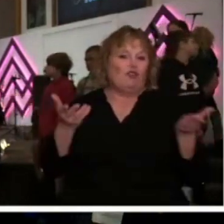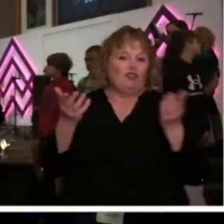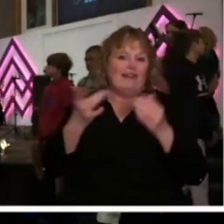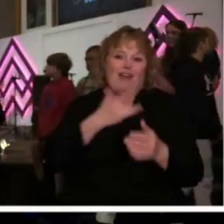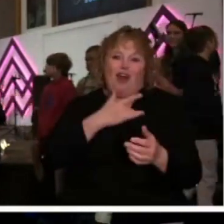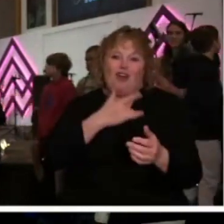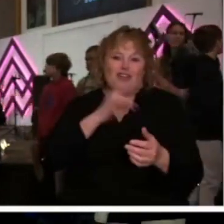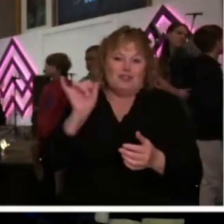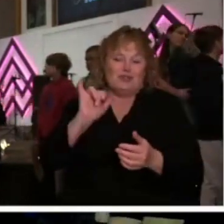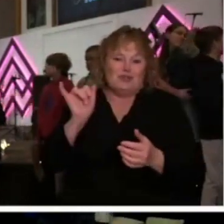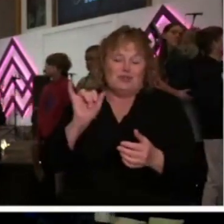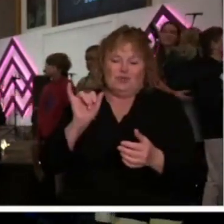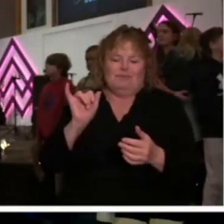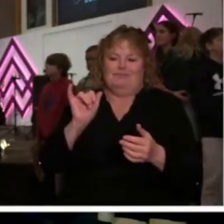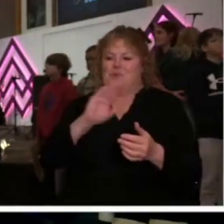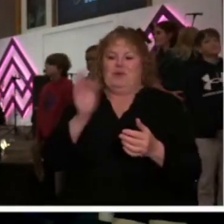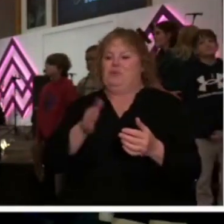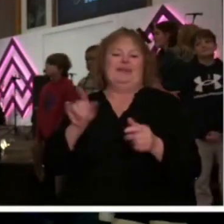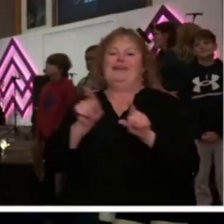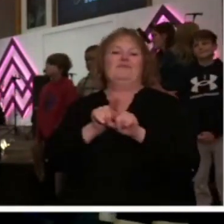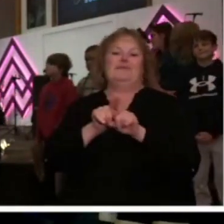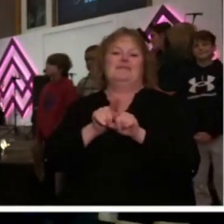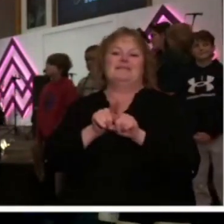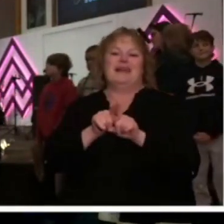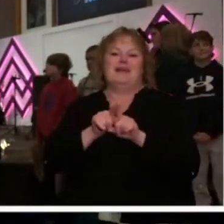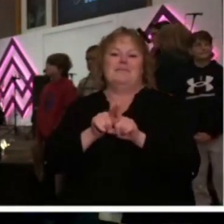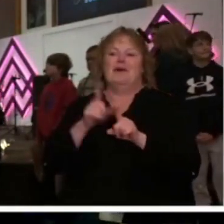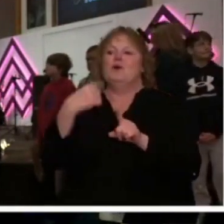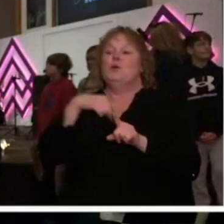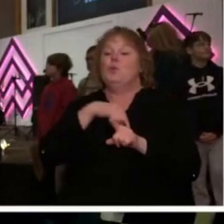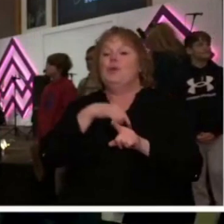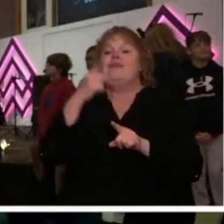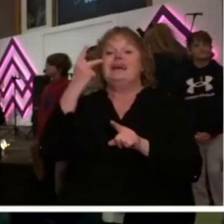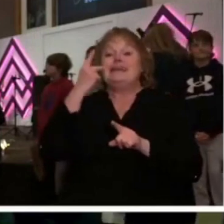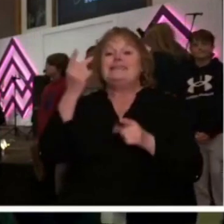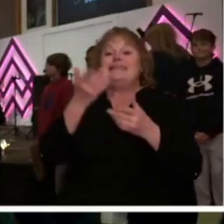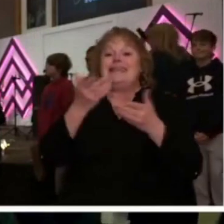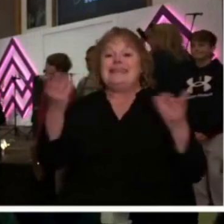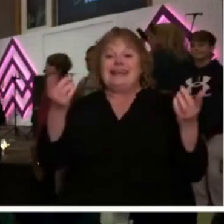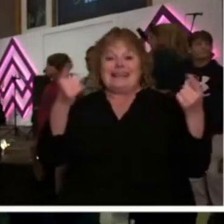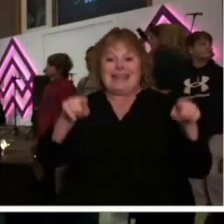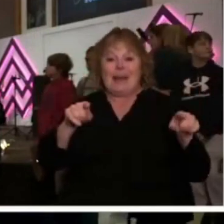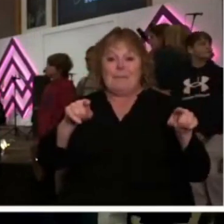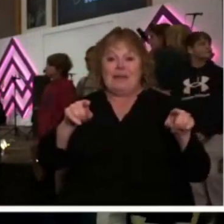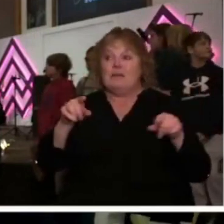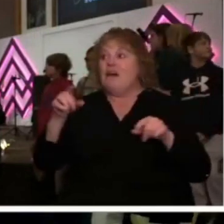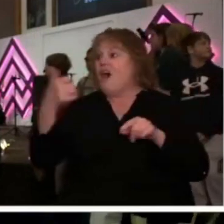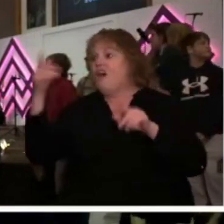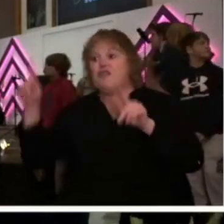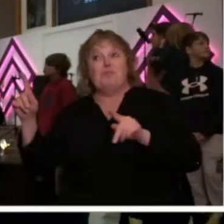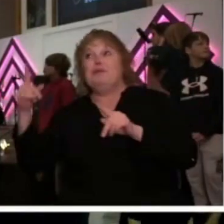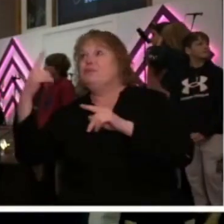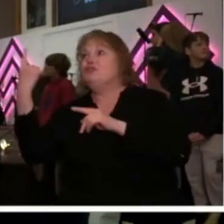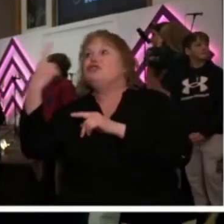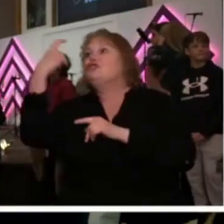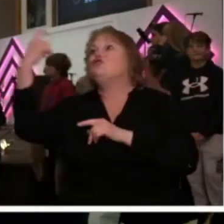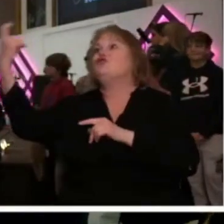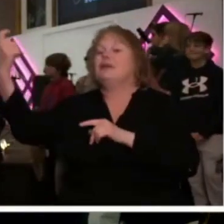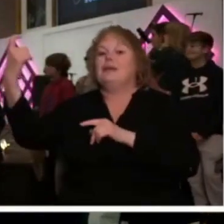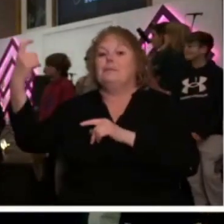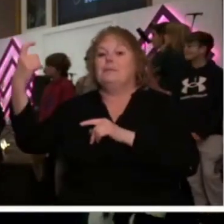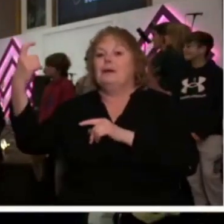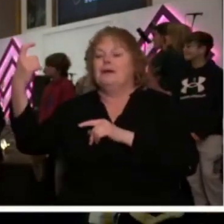hearts, never to be the same. We've seen things realized that others can only dream of. We're